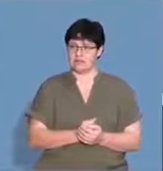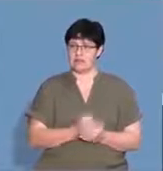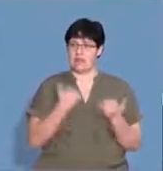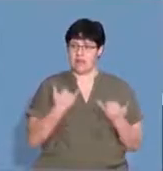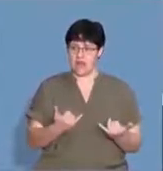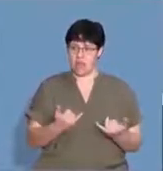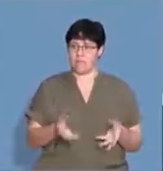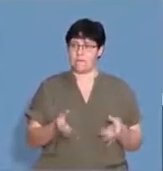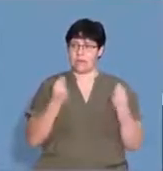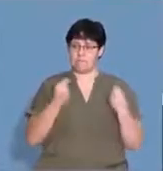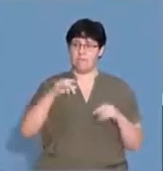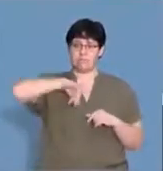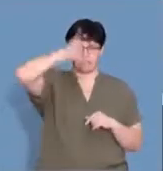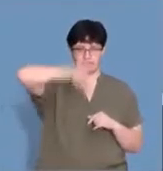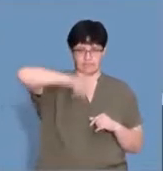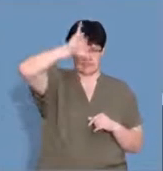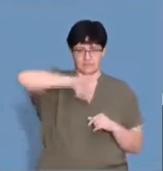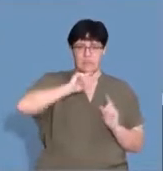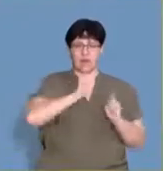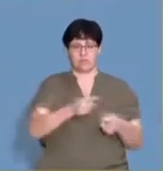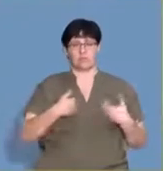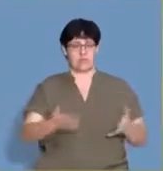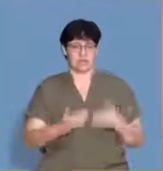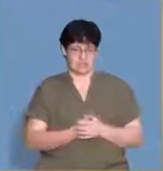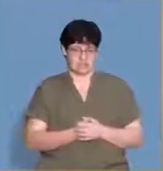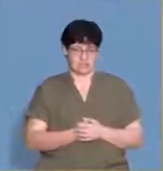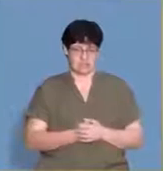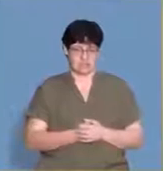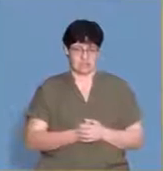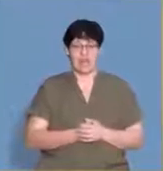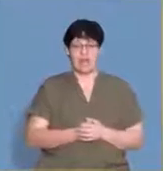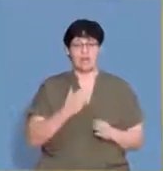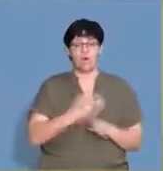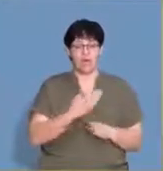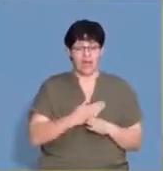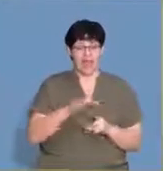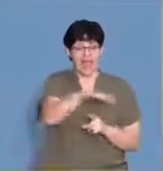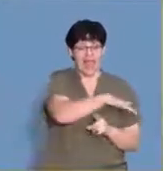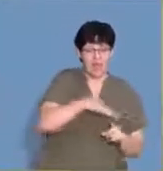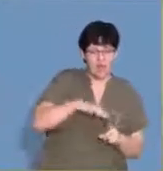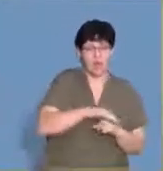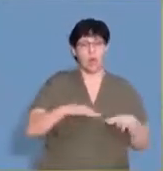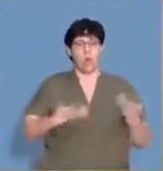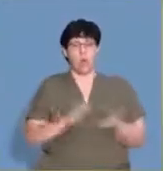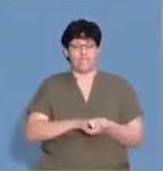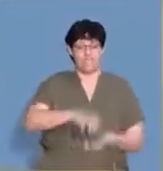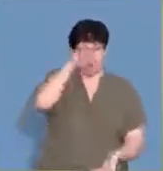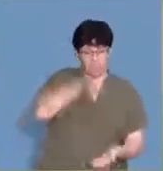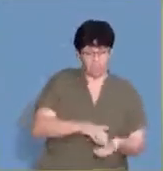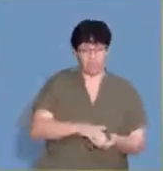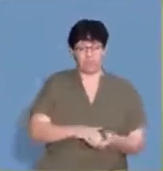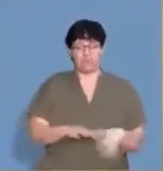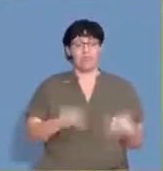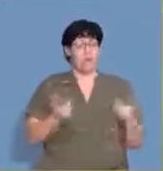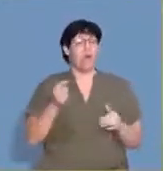And now I get the same answer that I started with. So when you're working with area or volume, it's